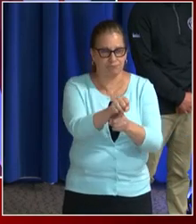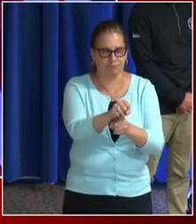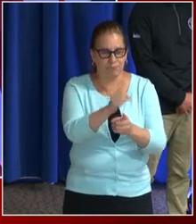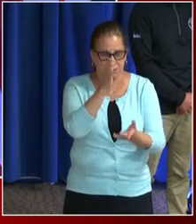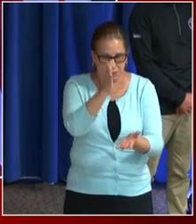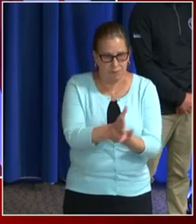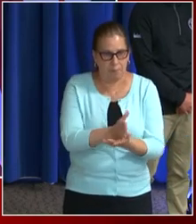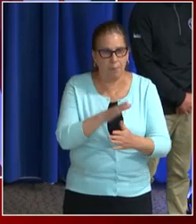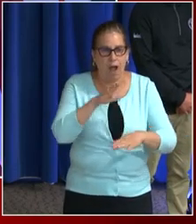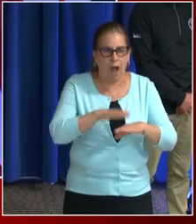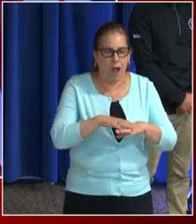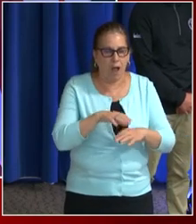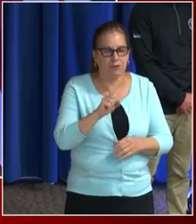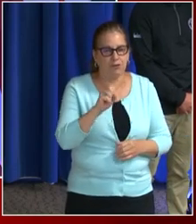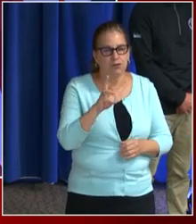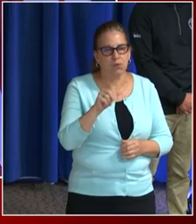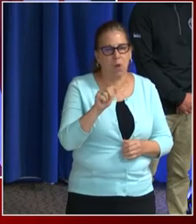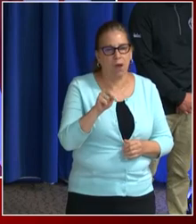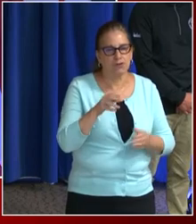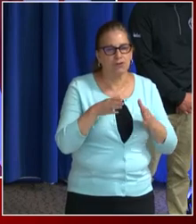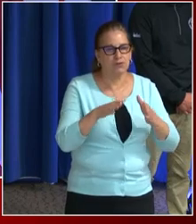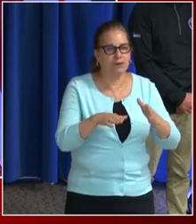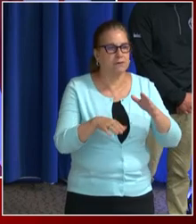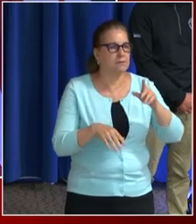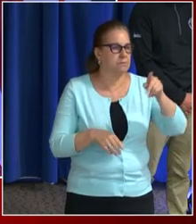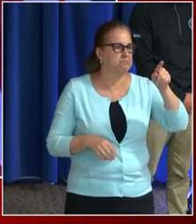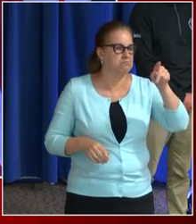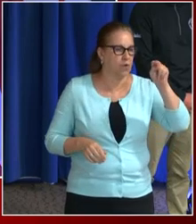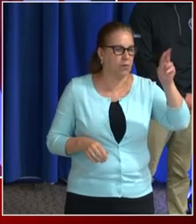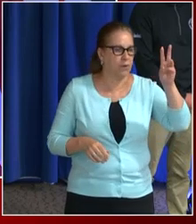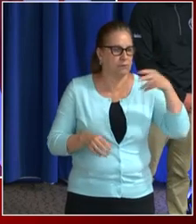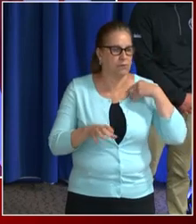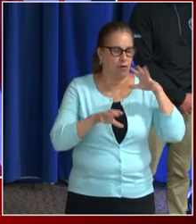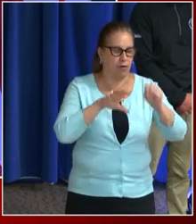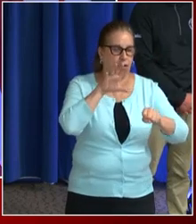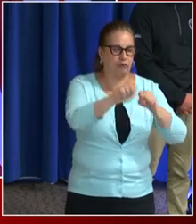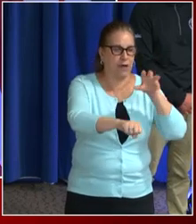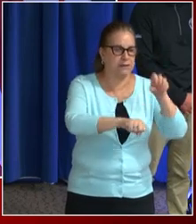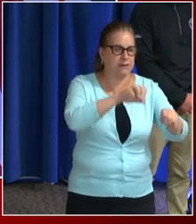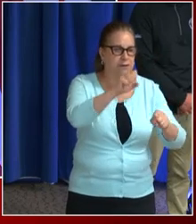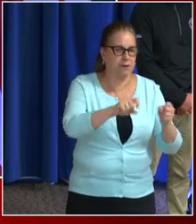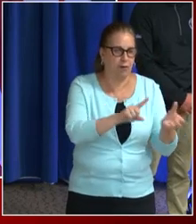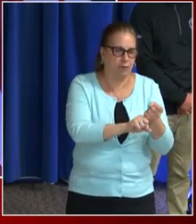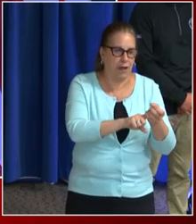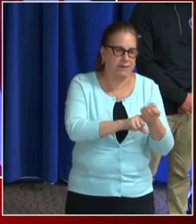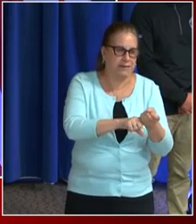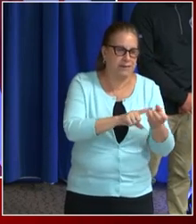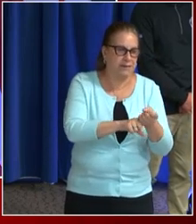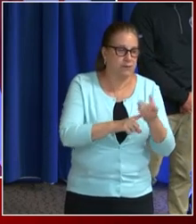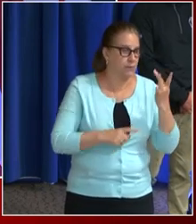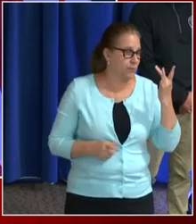significant arrest of multiple folks who were in violation of the curfew.